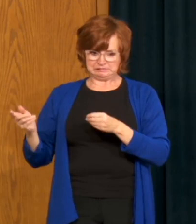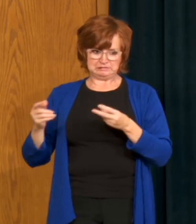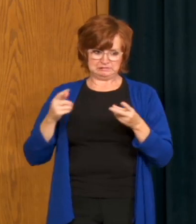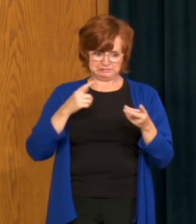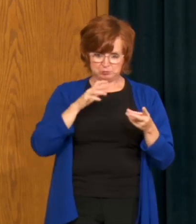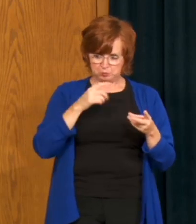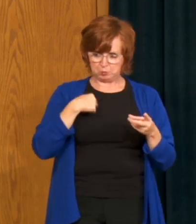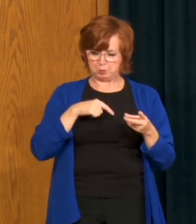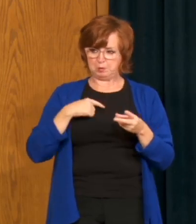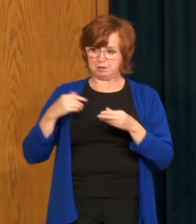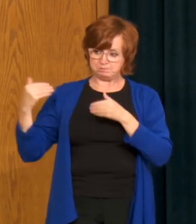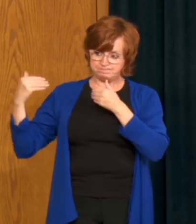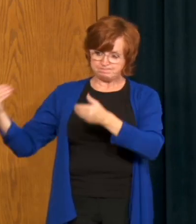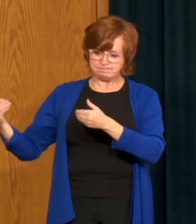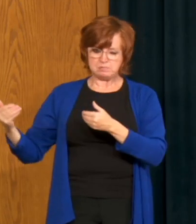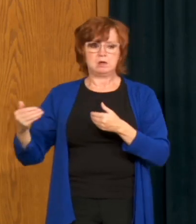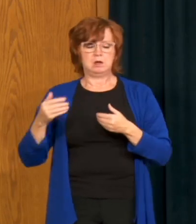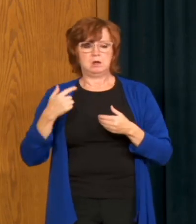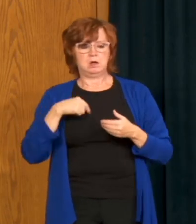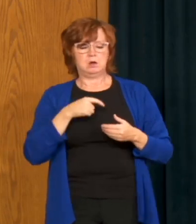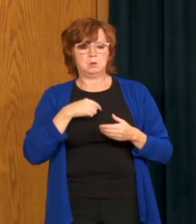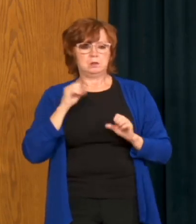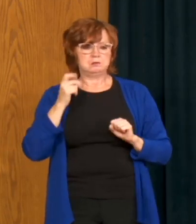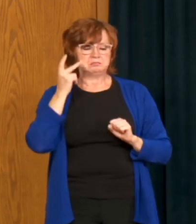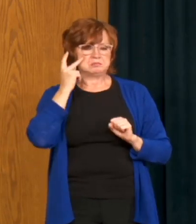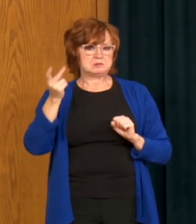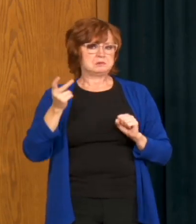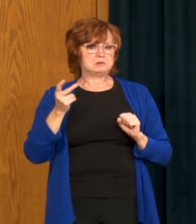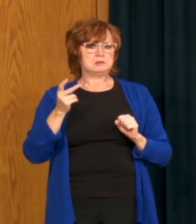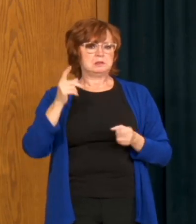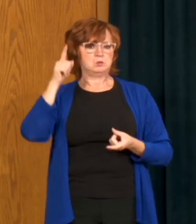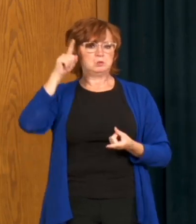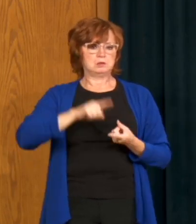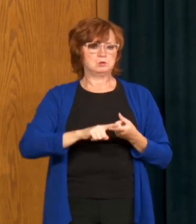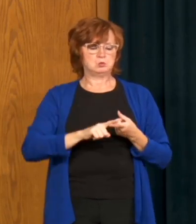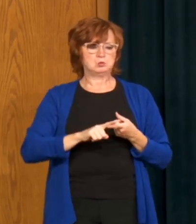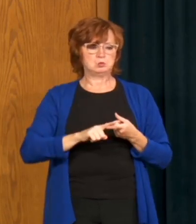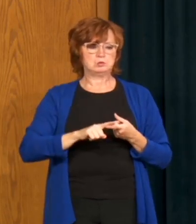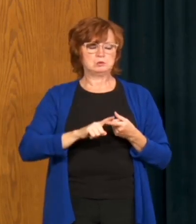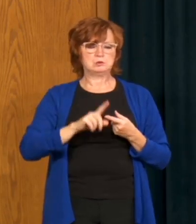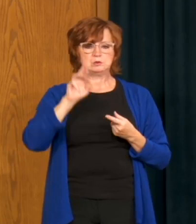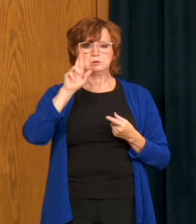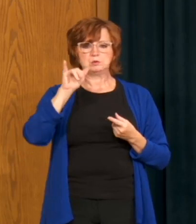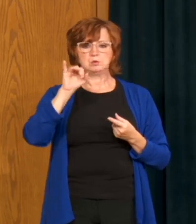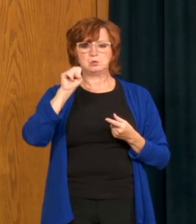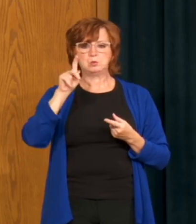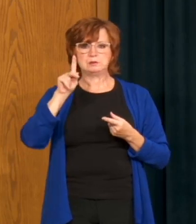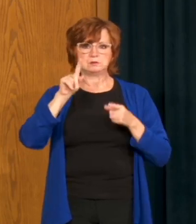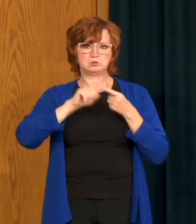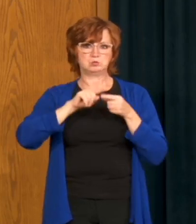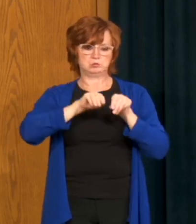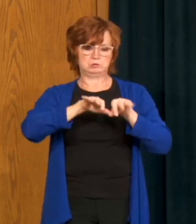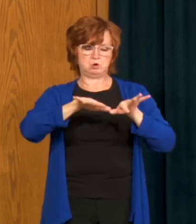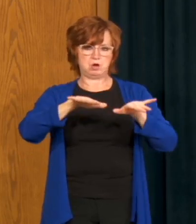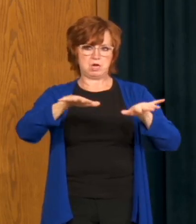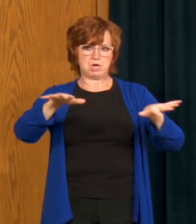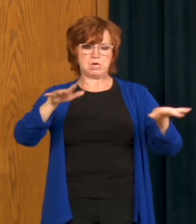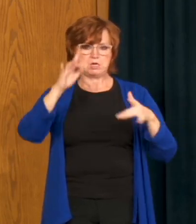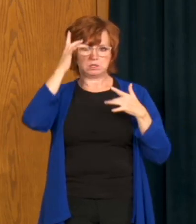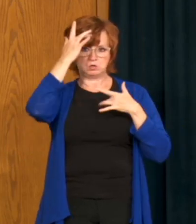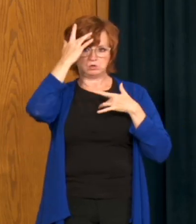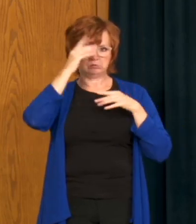to be minimized as much as it most certainly can be, and I think that work has been ongoing. Likely a little bit of work left to do, but